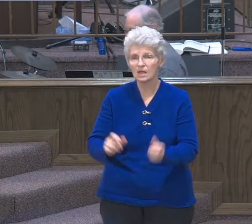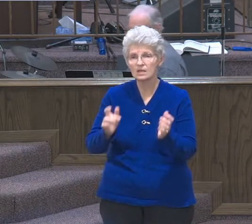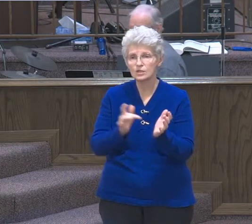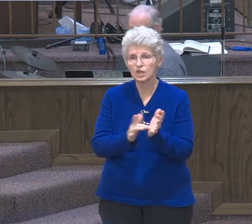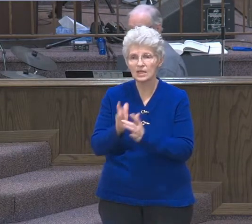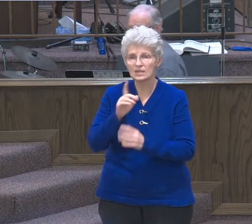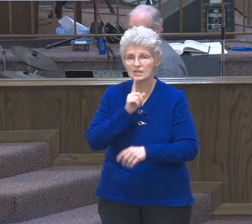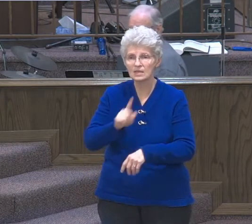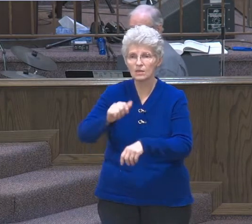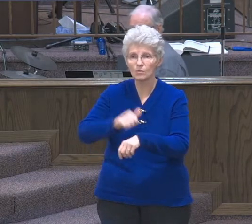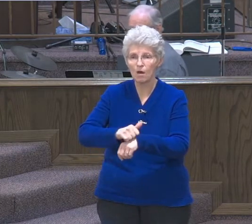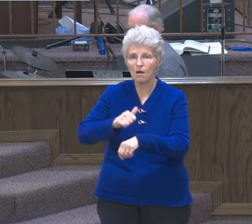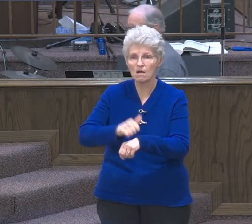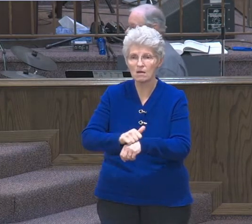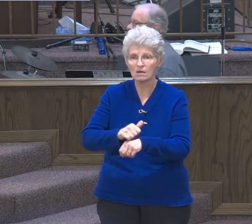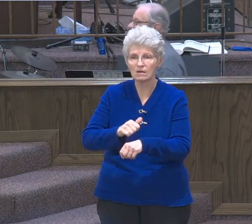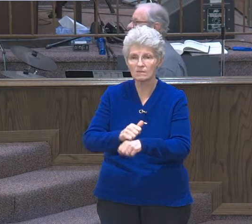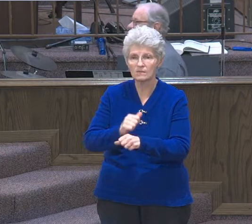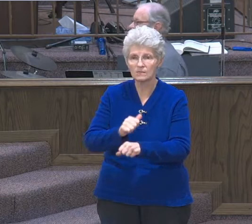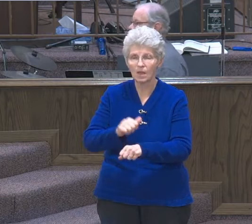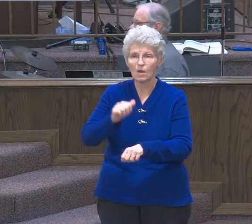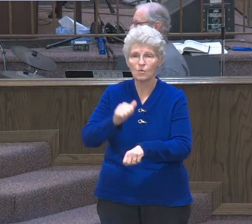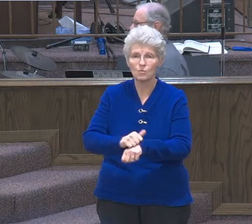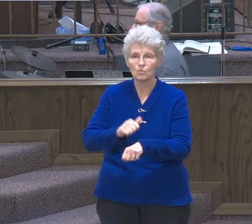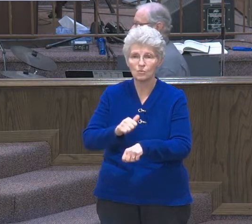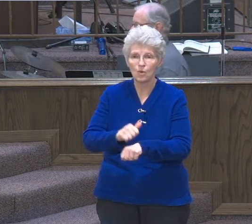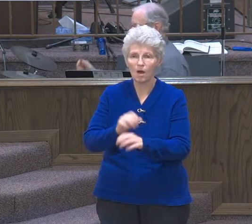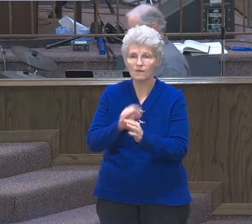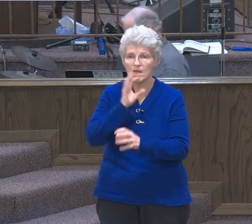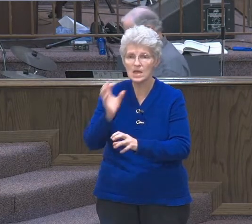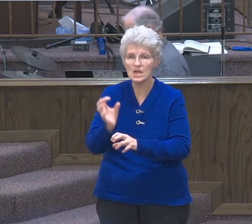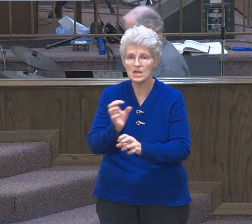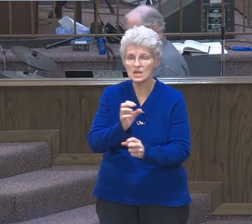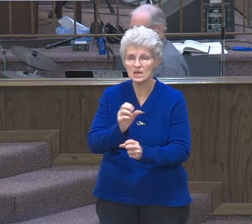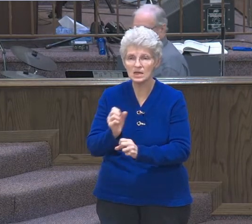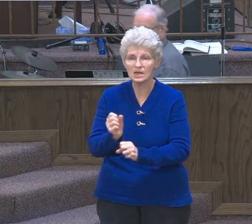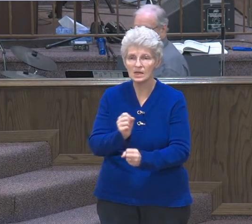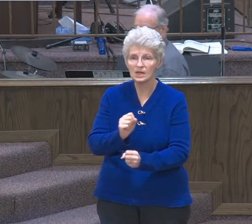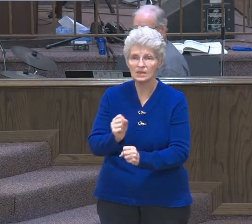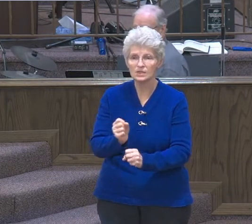ages, Jesus is the rock. Rock of ages,